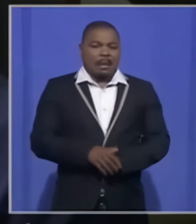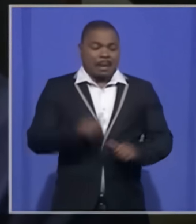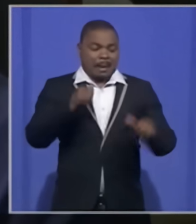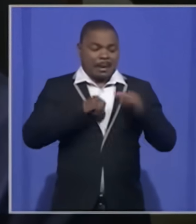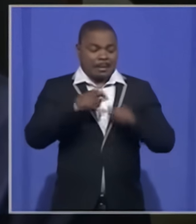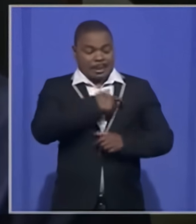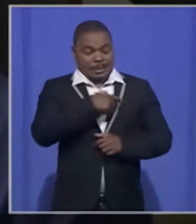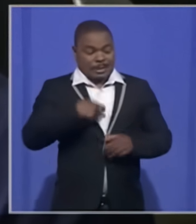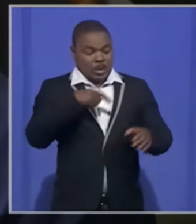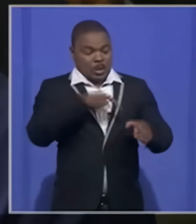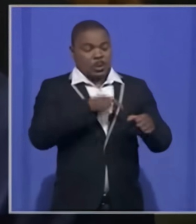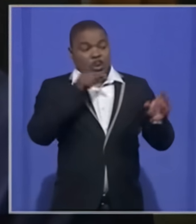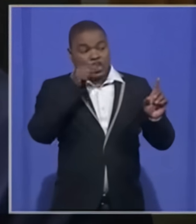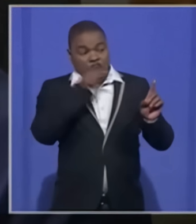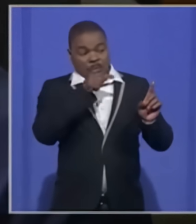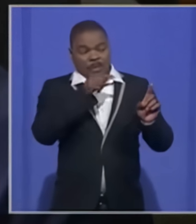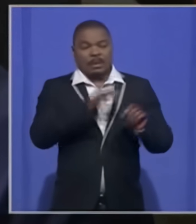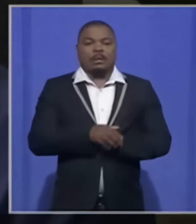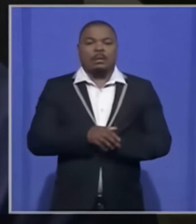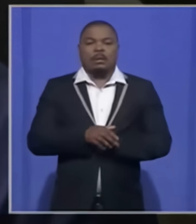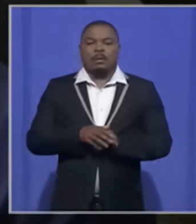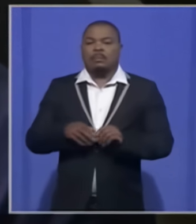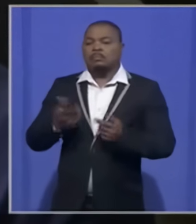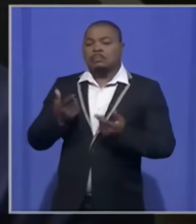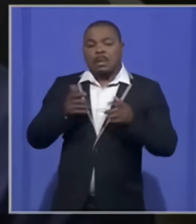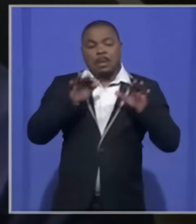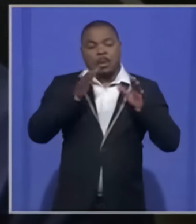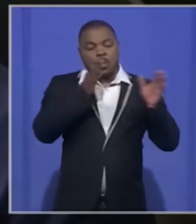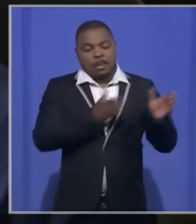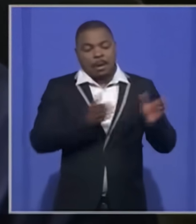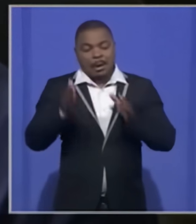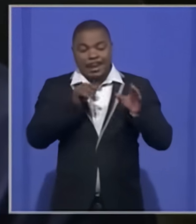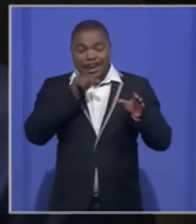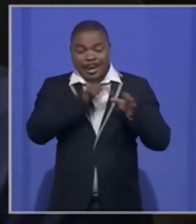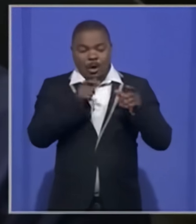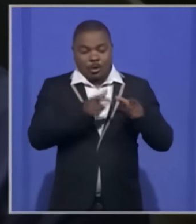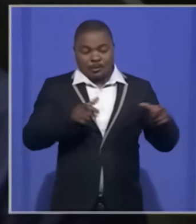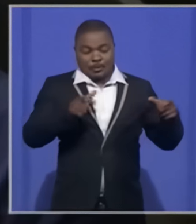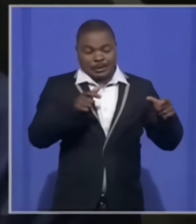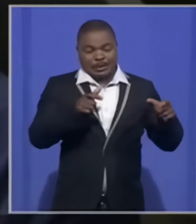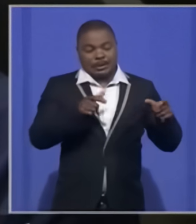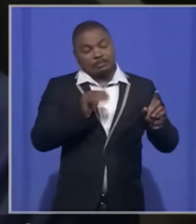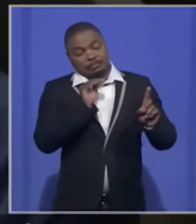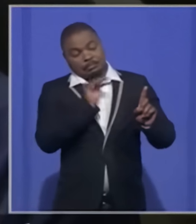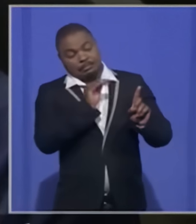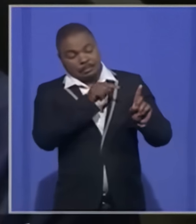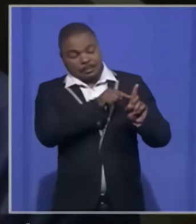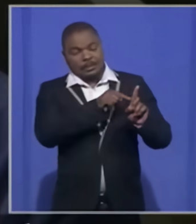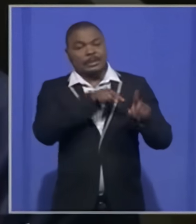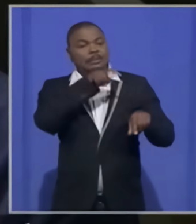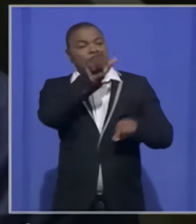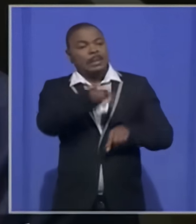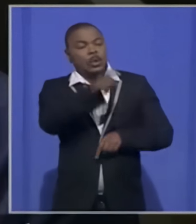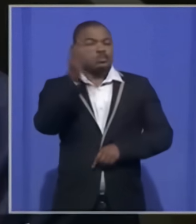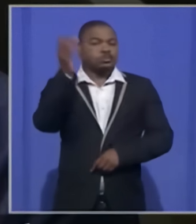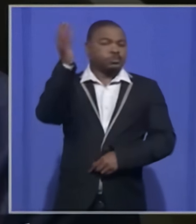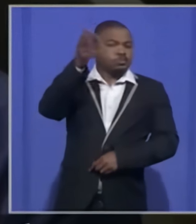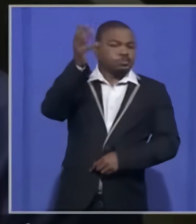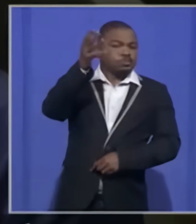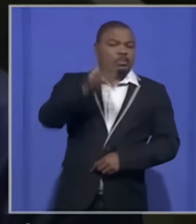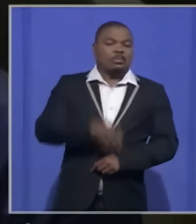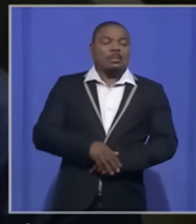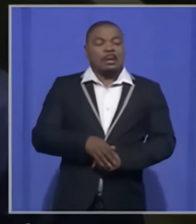called by the convention organizers at that time, when the speaker was on the floor, that there